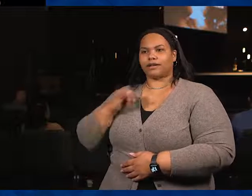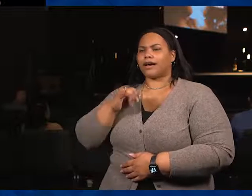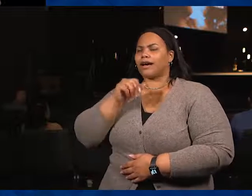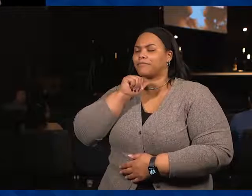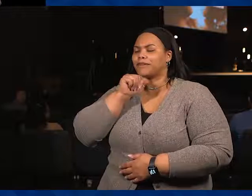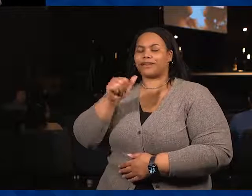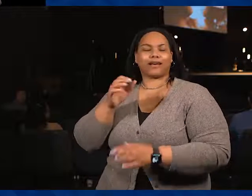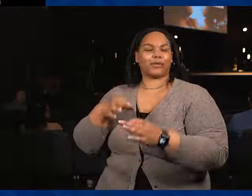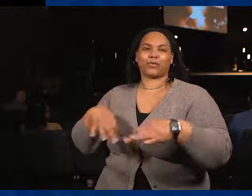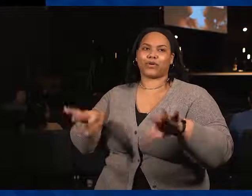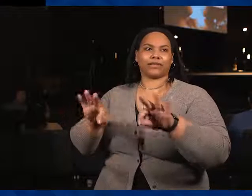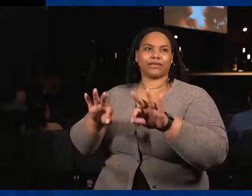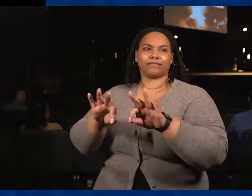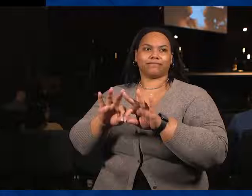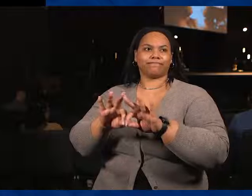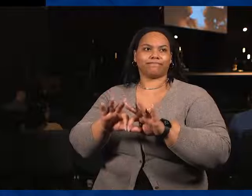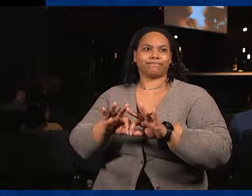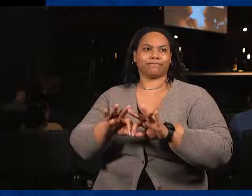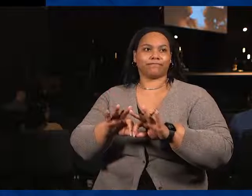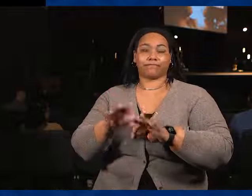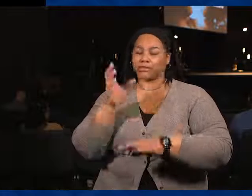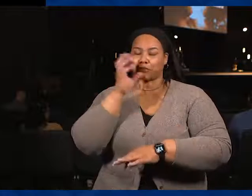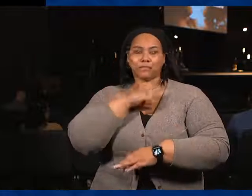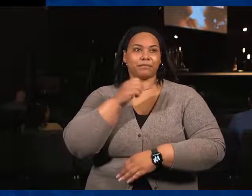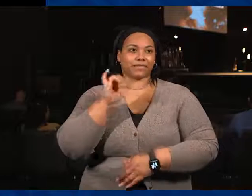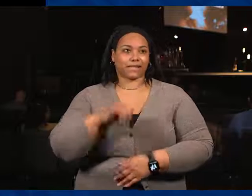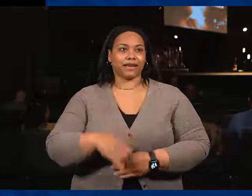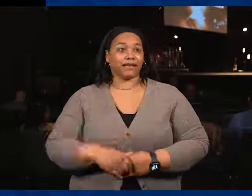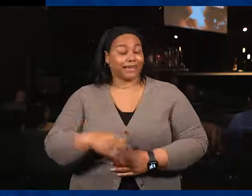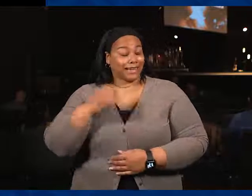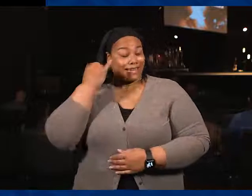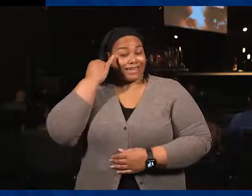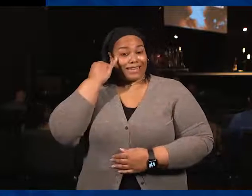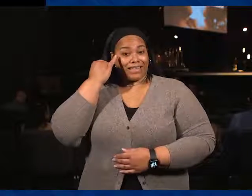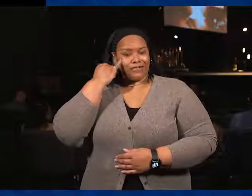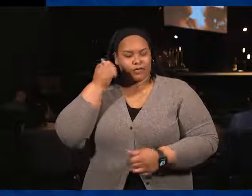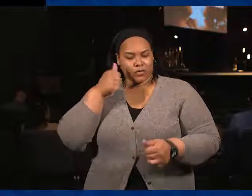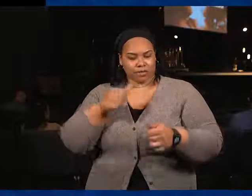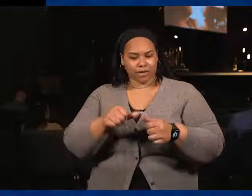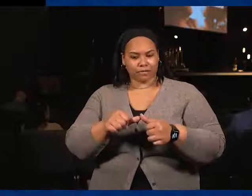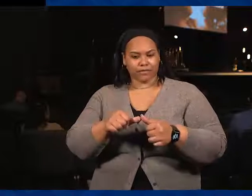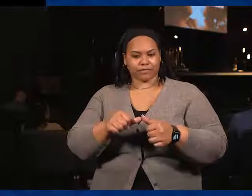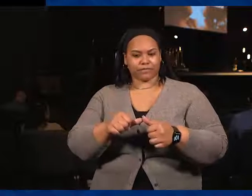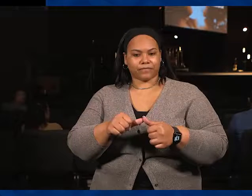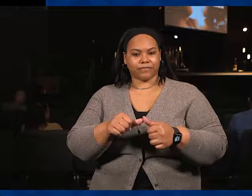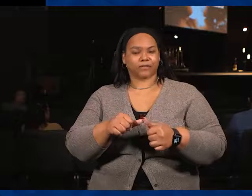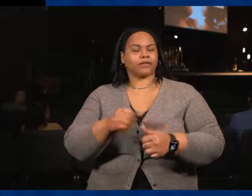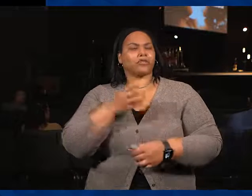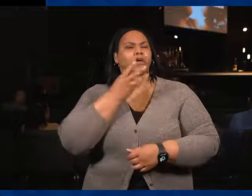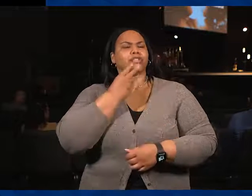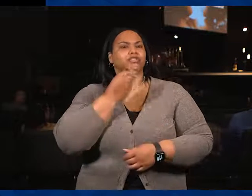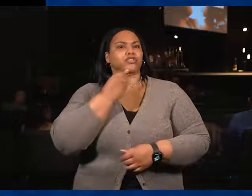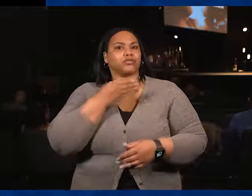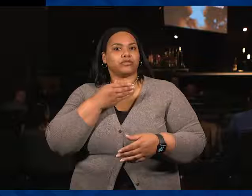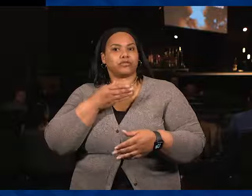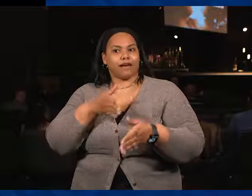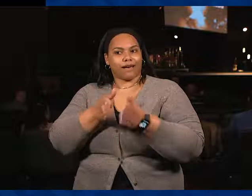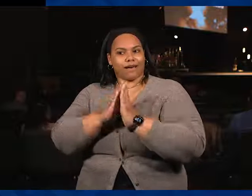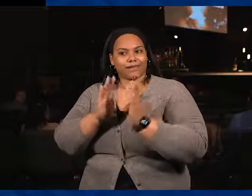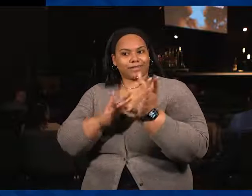worthy. Now, you'll miss that if you don't remember why the Jews asked Jesus to come in the first